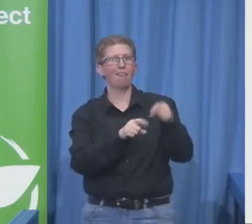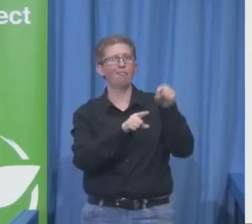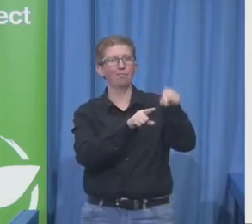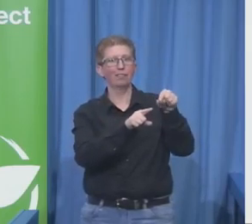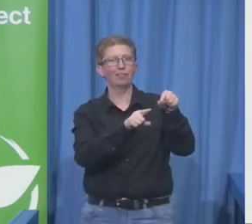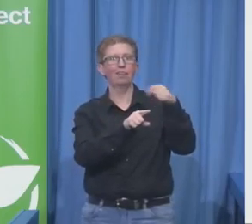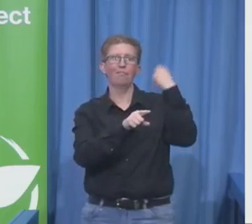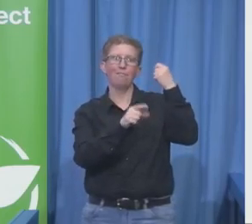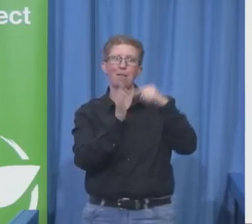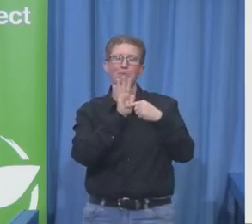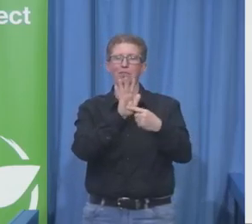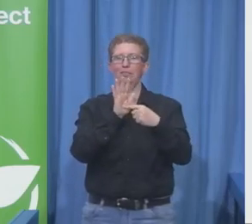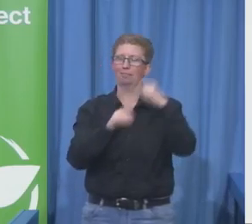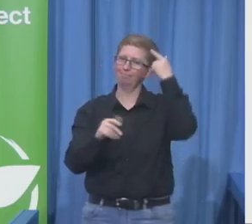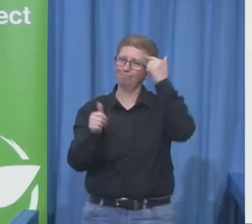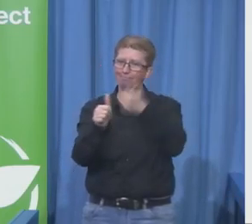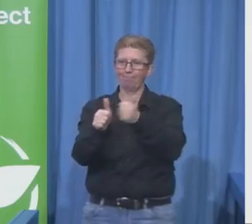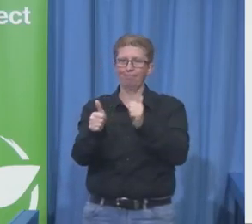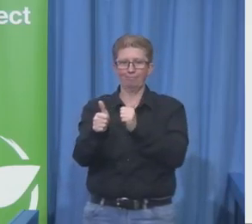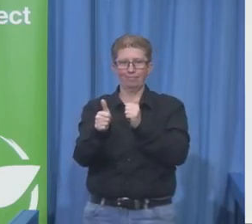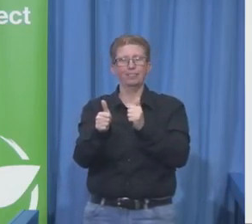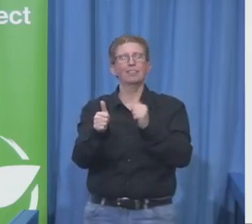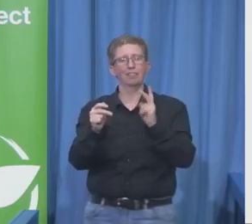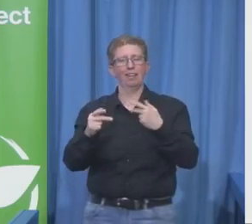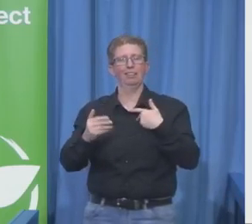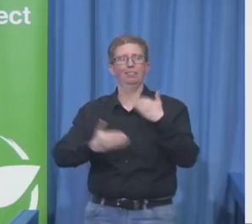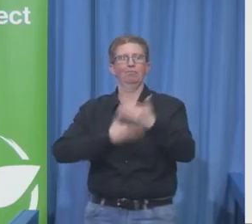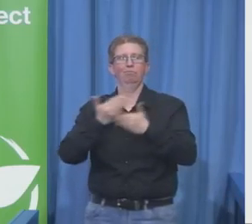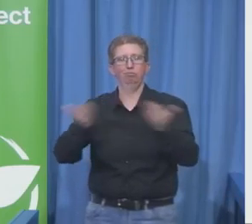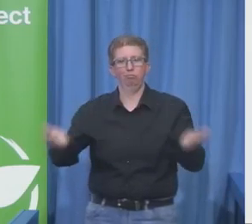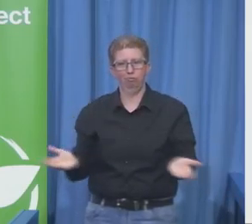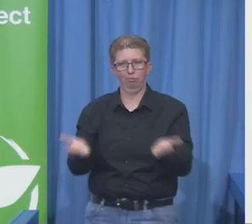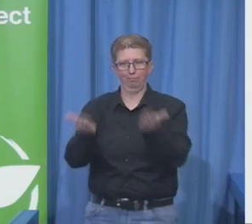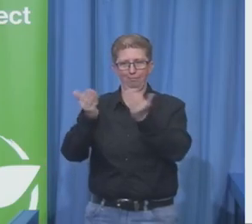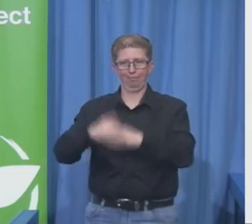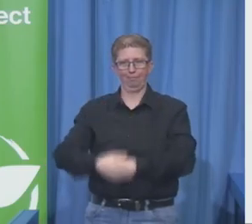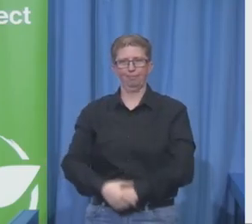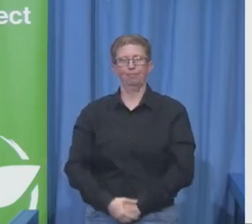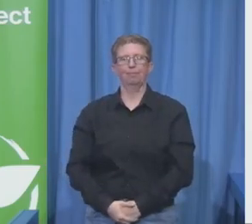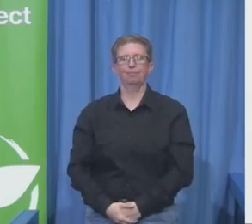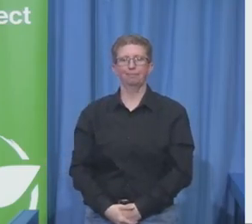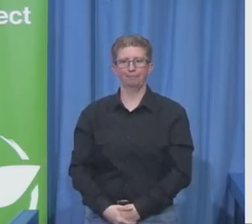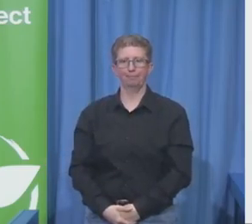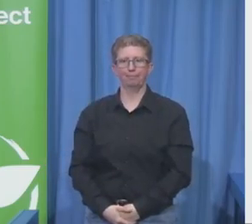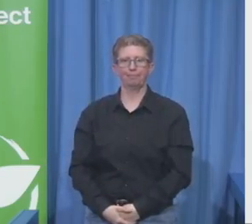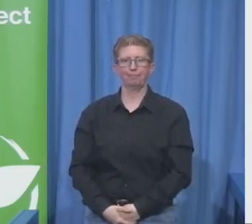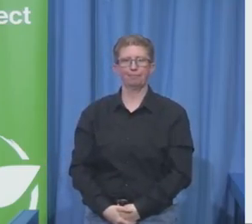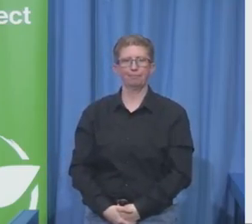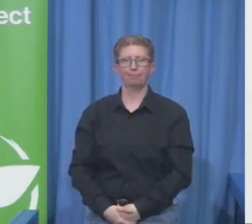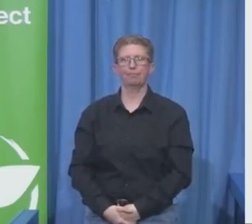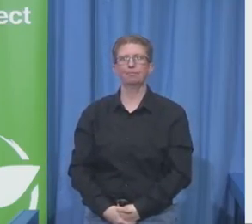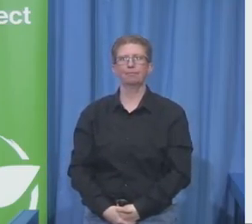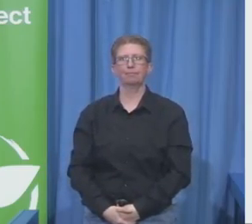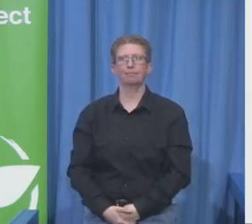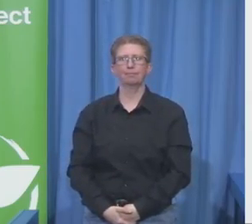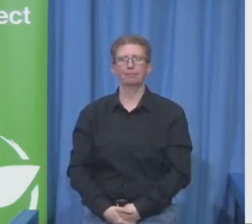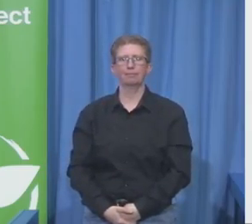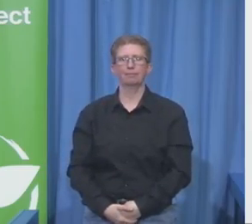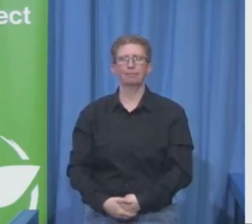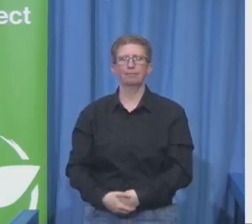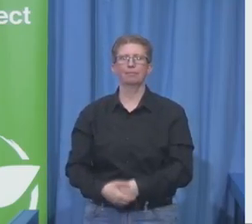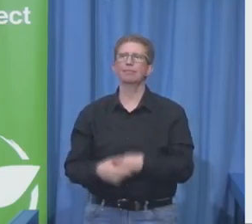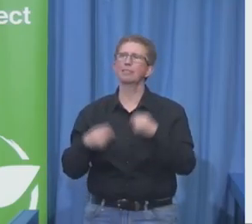mental illness. One of the things I talked about was the etiquette and awareness. There are specific training programs now around etiquette and awareness of mental